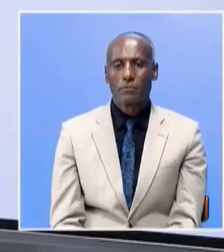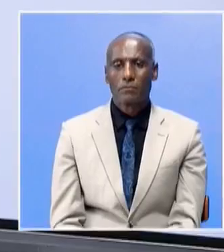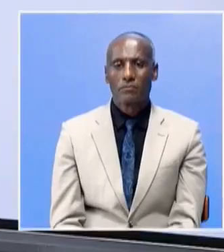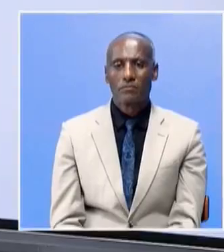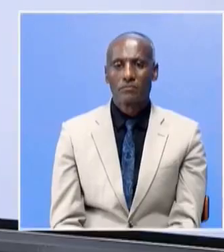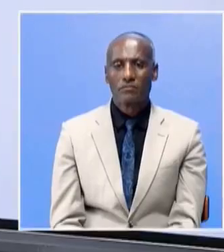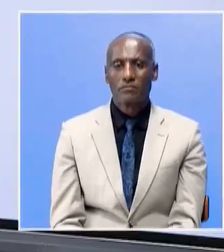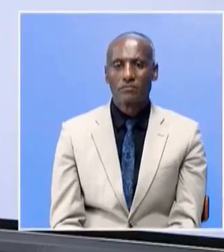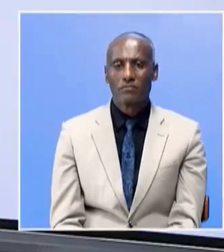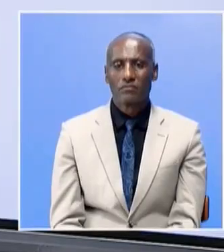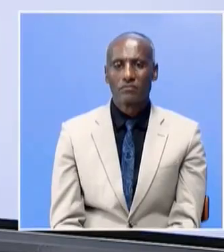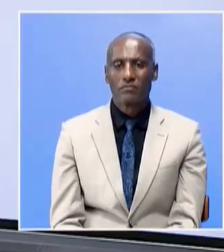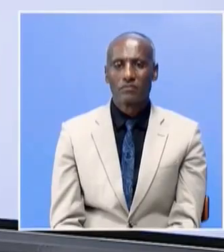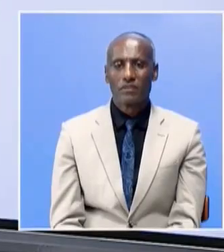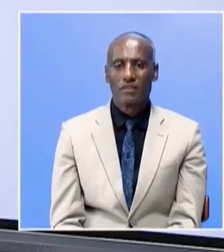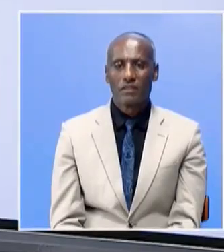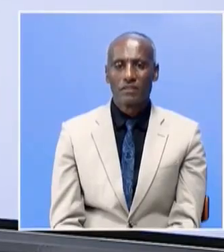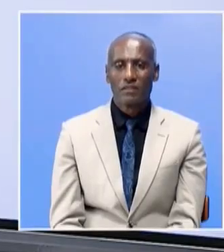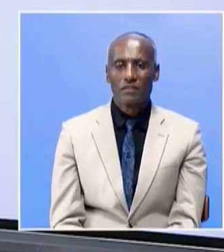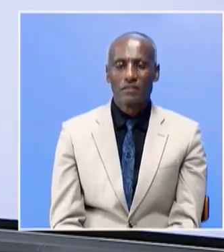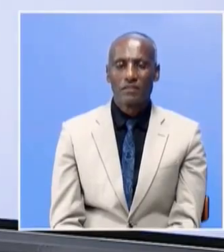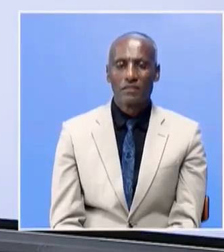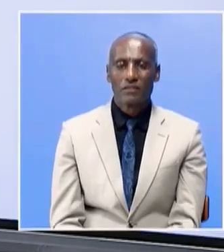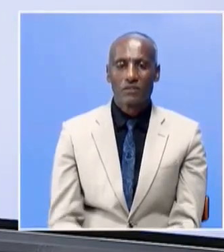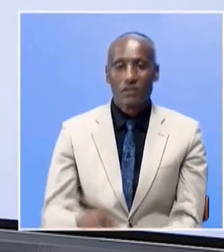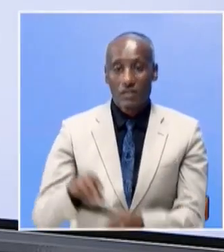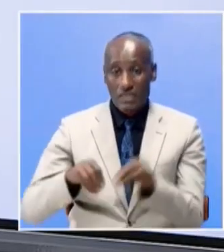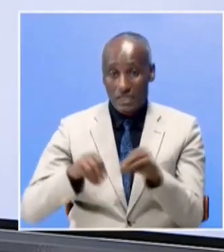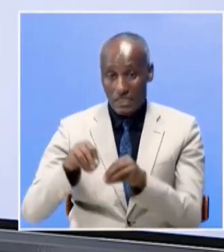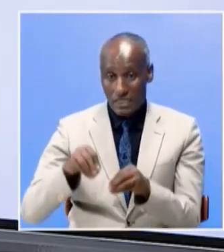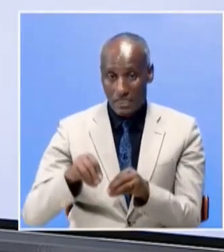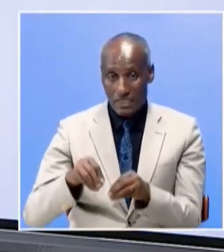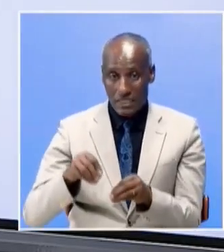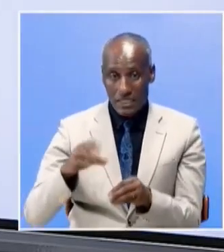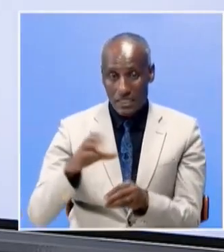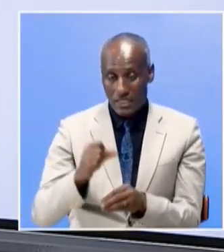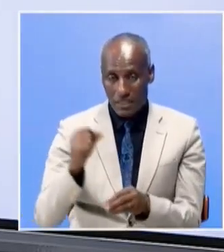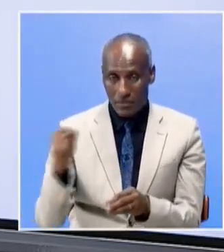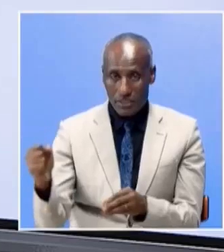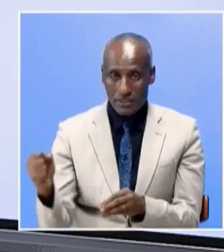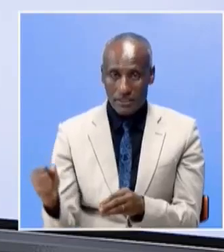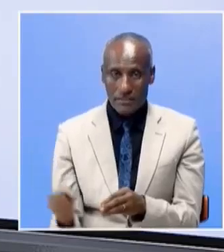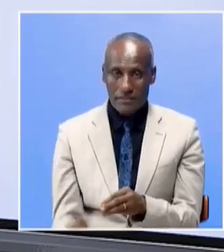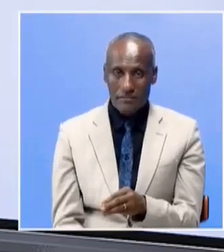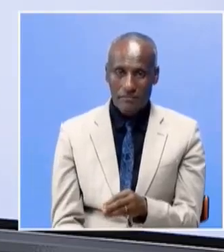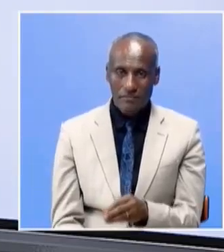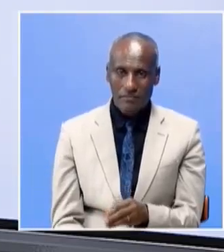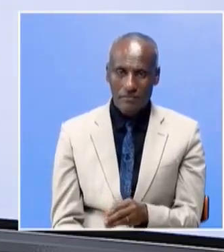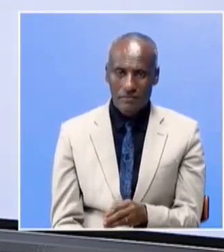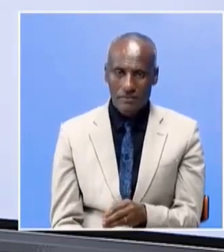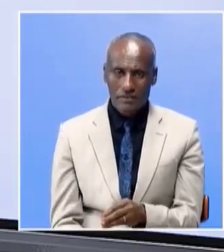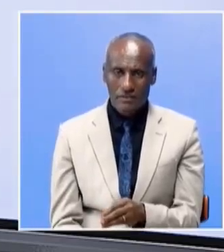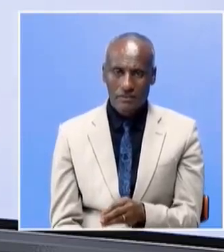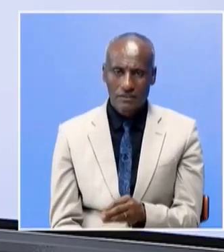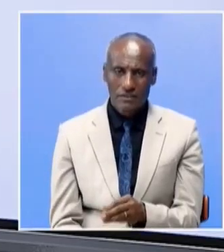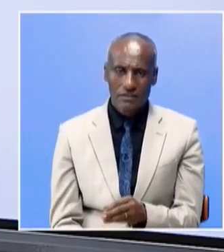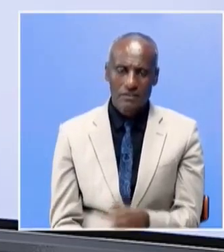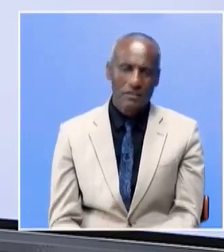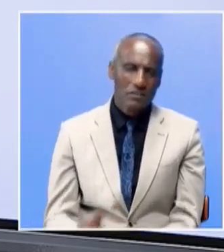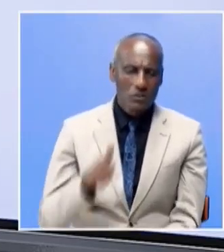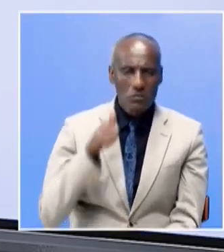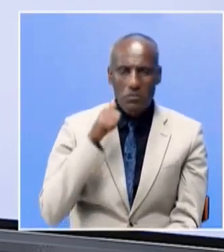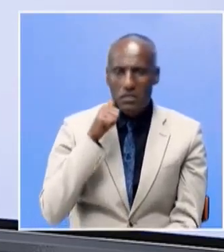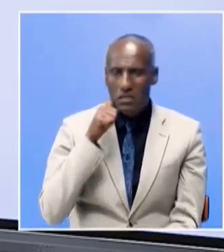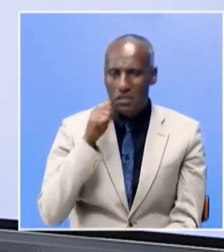Look here. Did, subject. Am I right? Don't worry about the subject. If the subject is he,